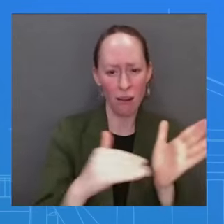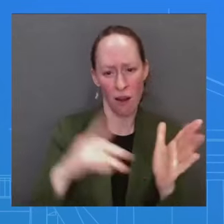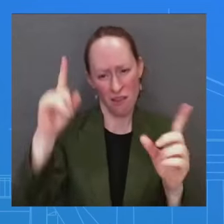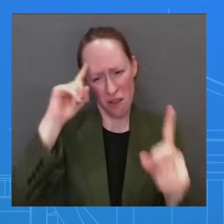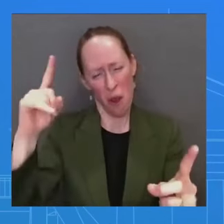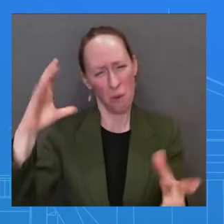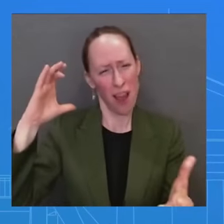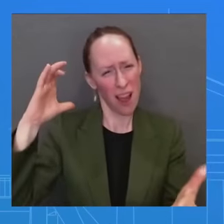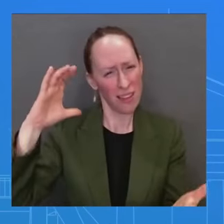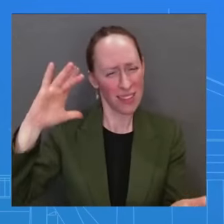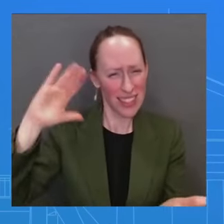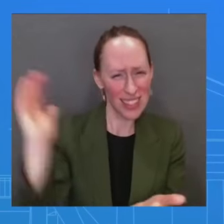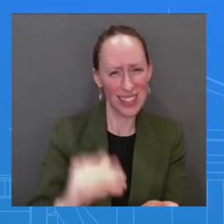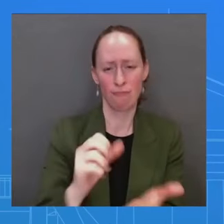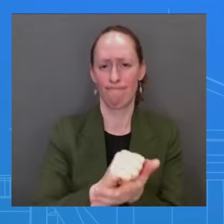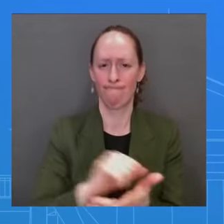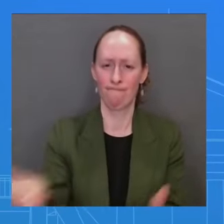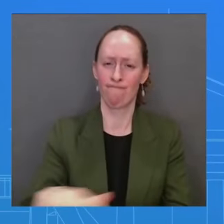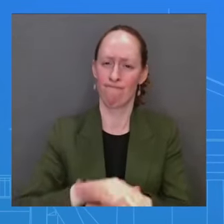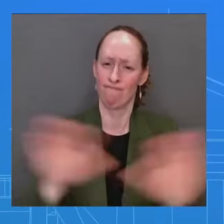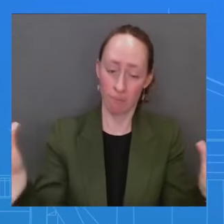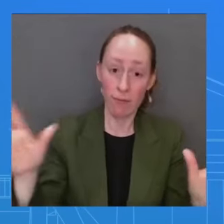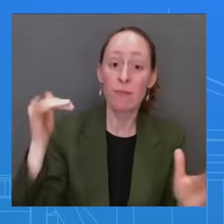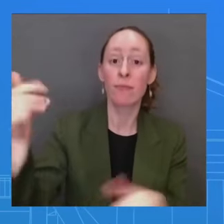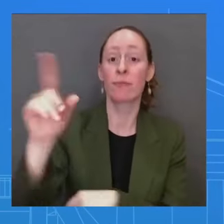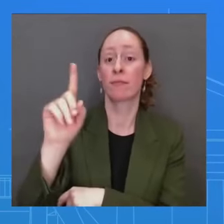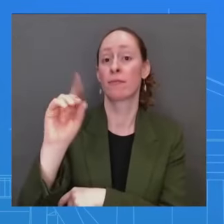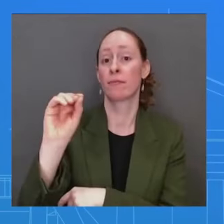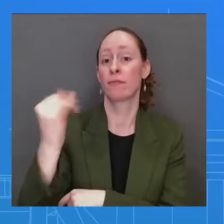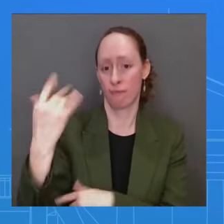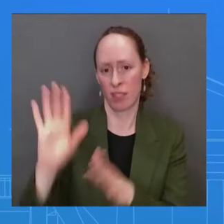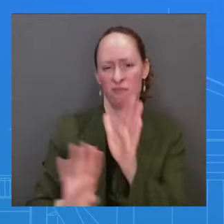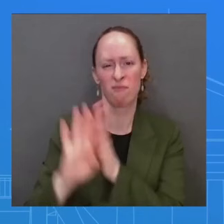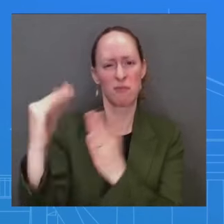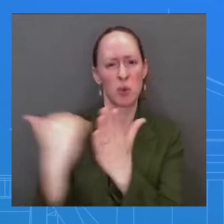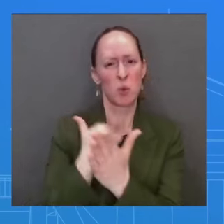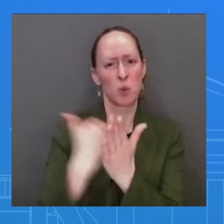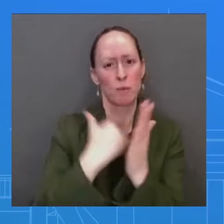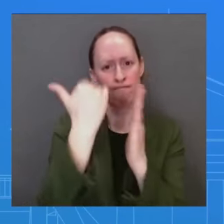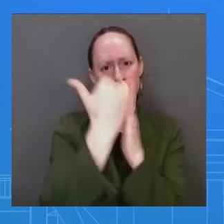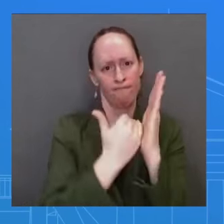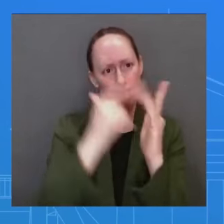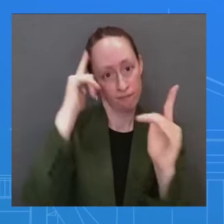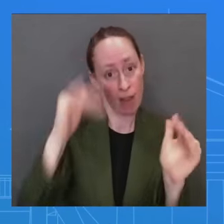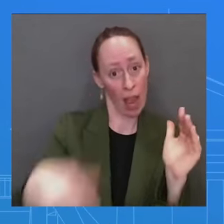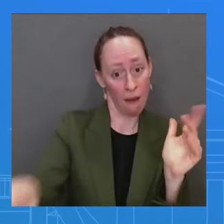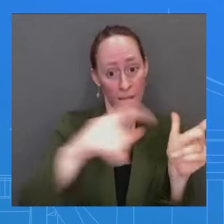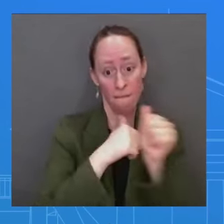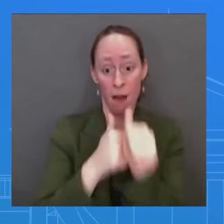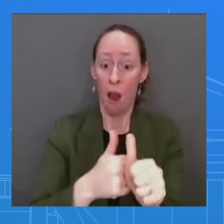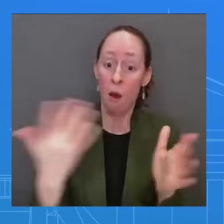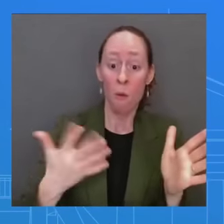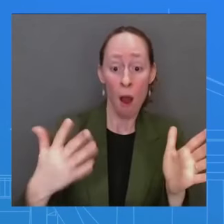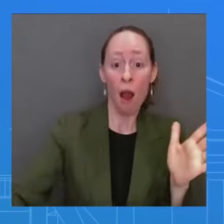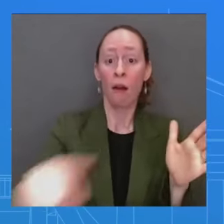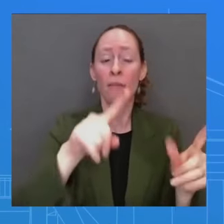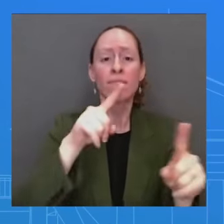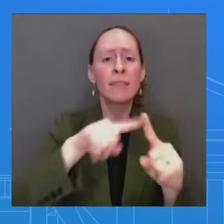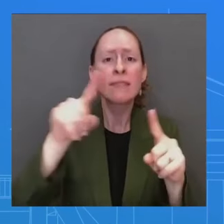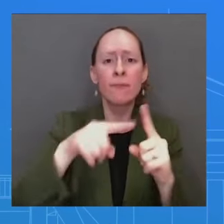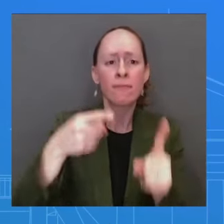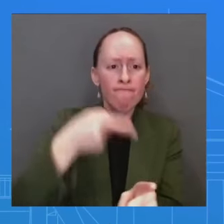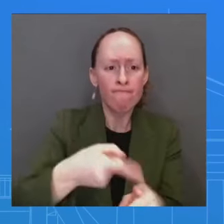new guide for states and localities to help ensure that specialized crime units, like the one involved in Tyre Nichols' death,